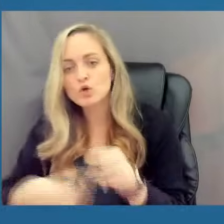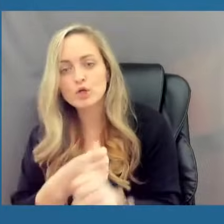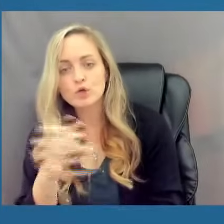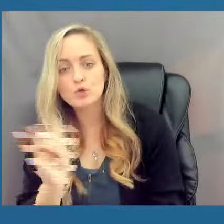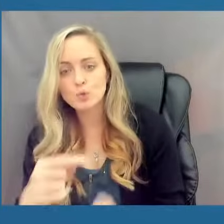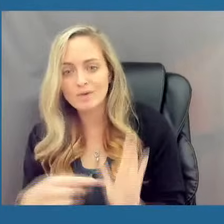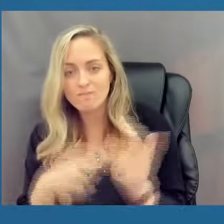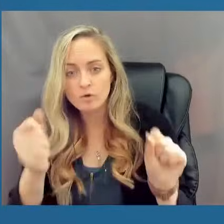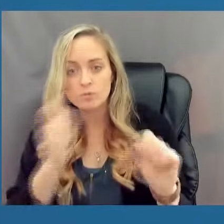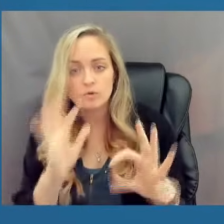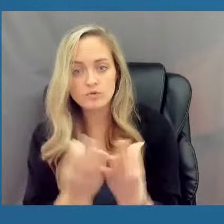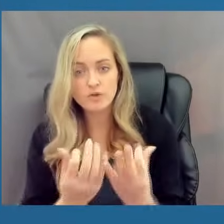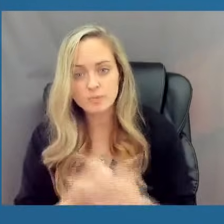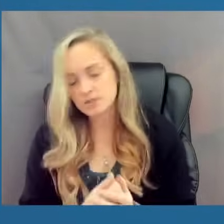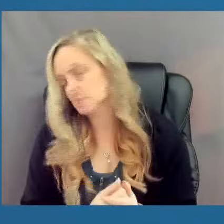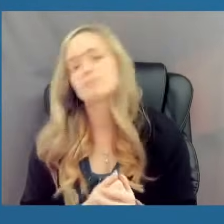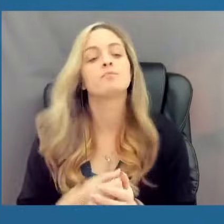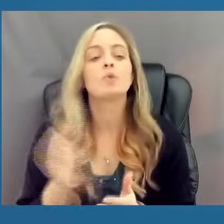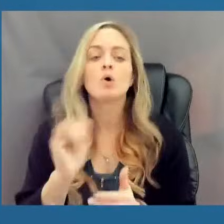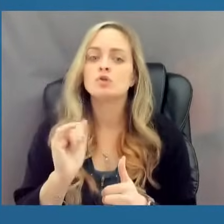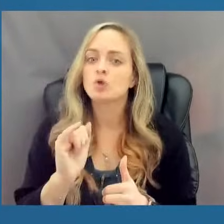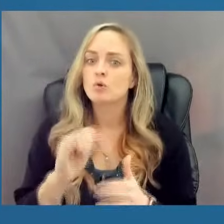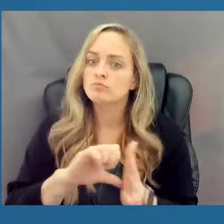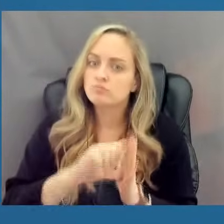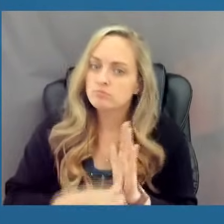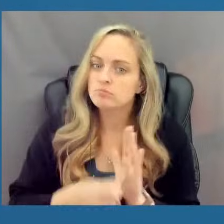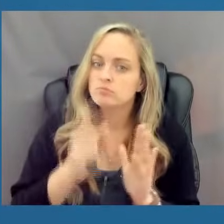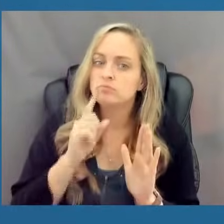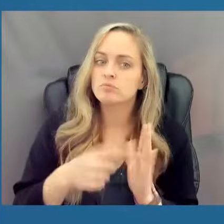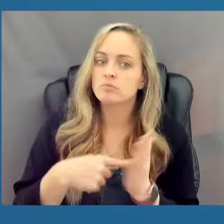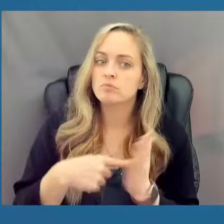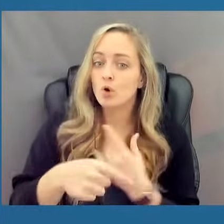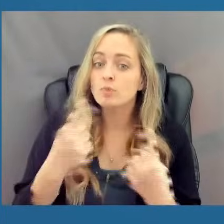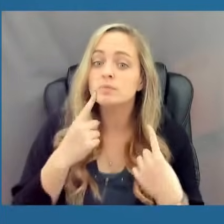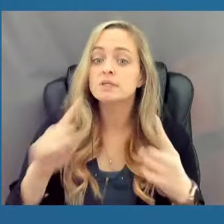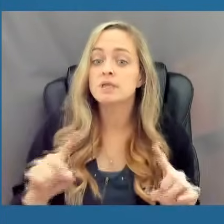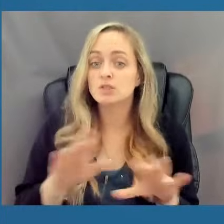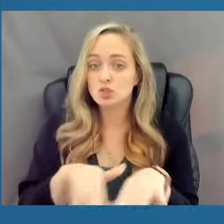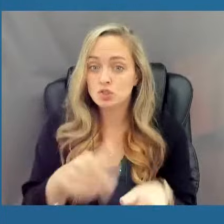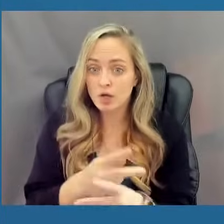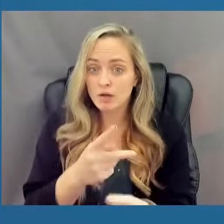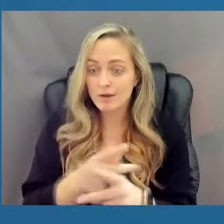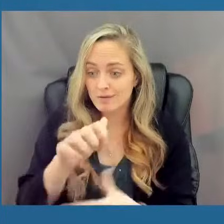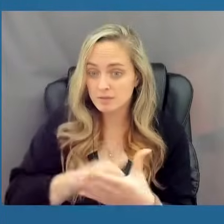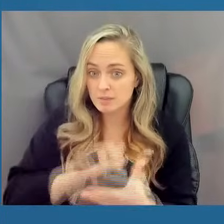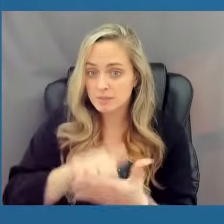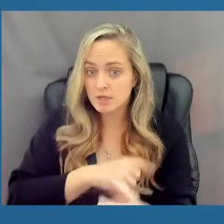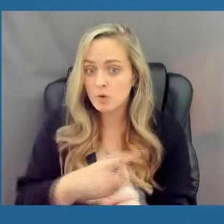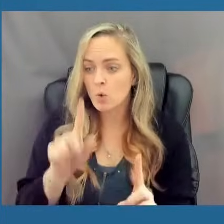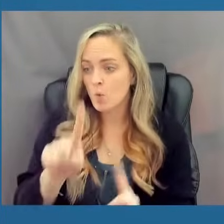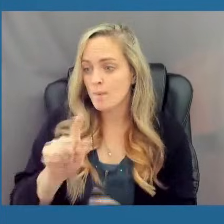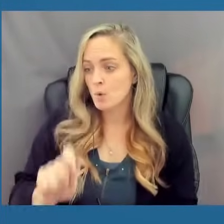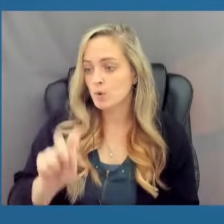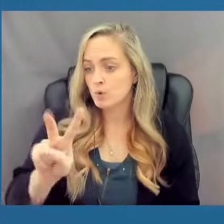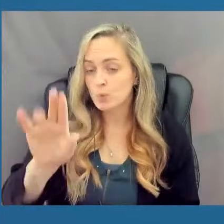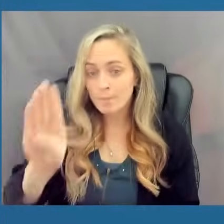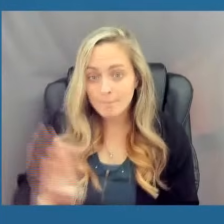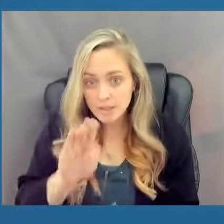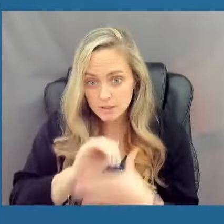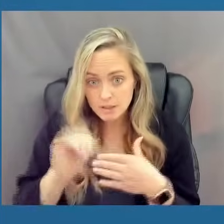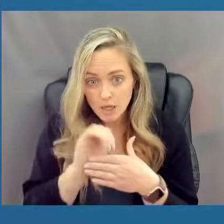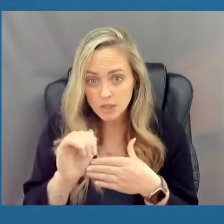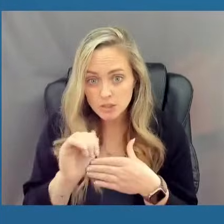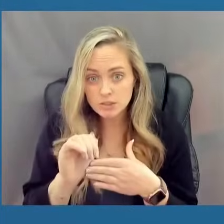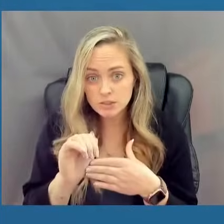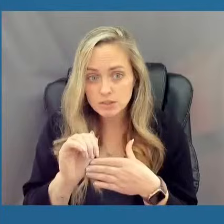for families. And also double down on the proven success of the child care subsidies. $1.2 billion